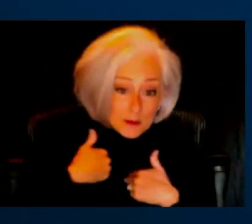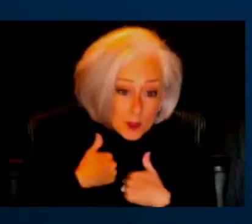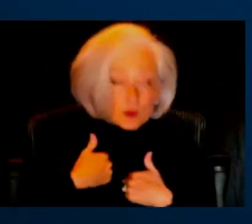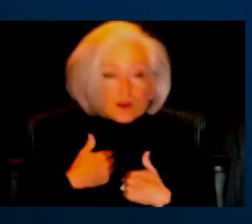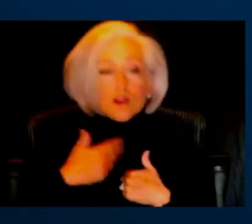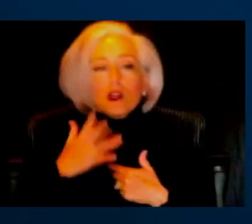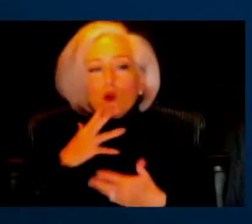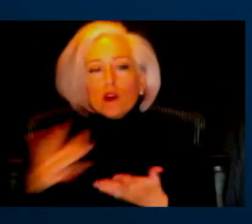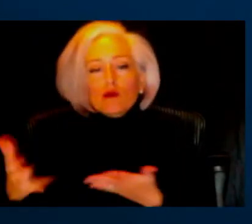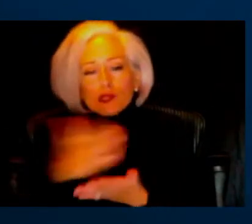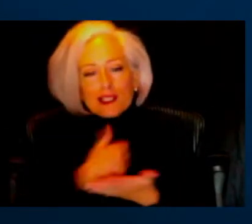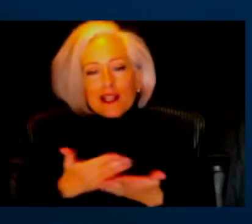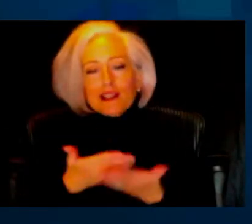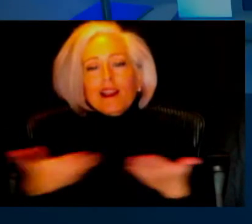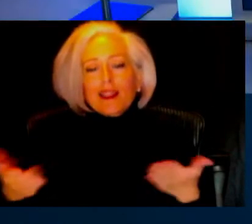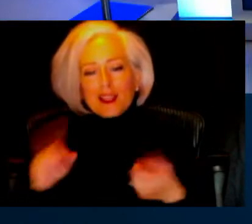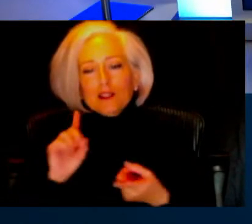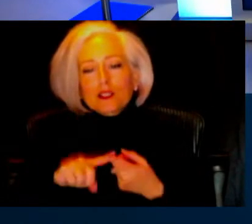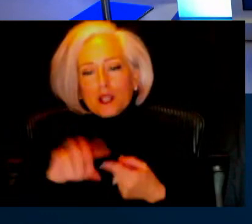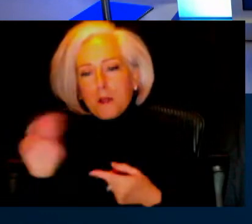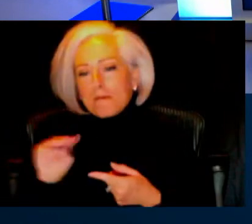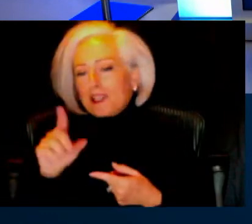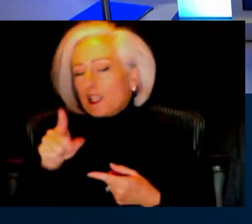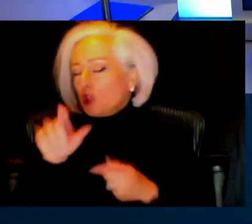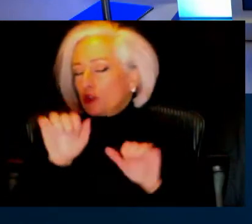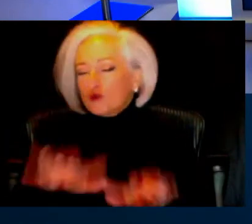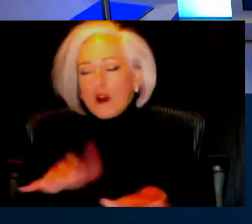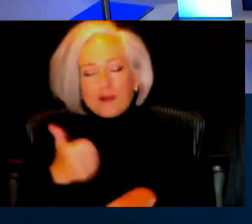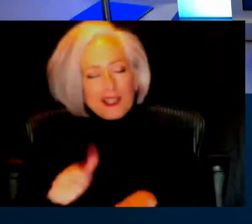drop those off really anytime and they will appreciate it.